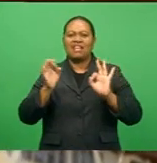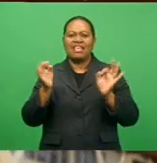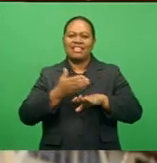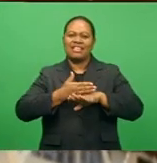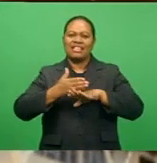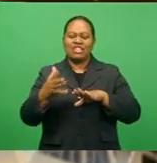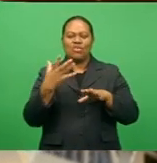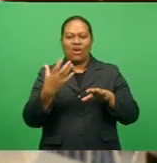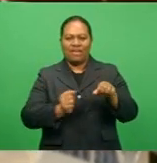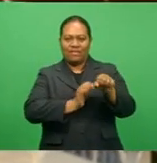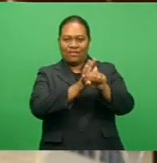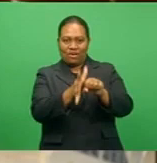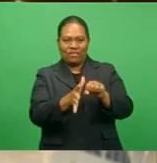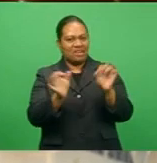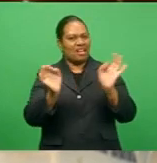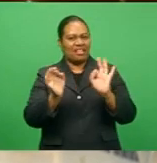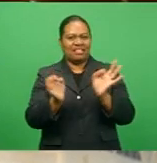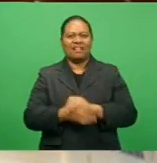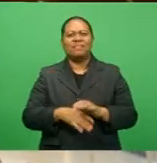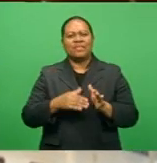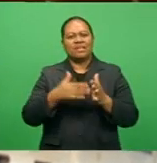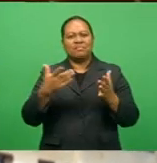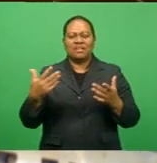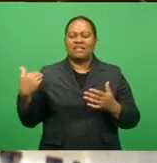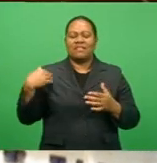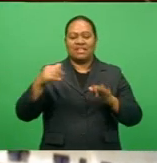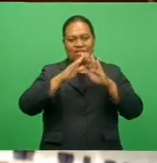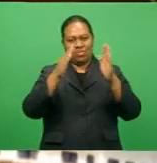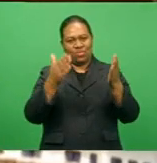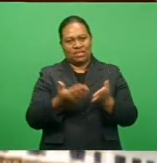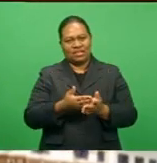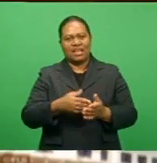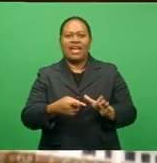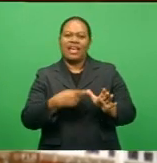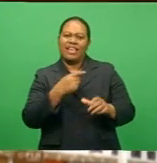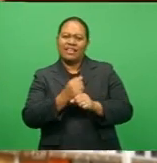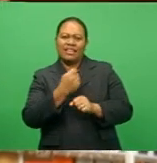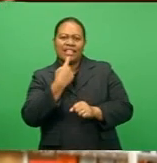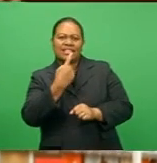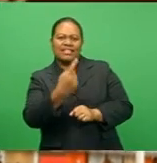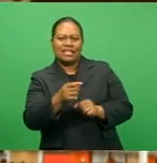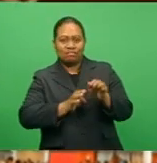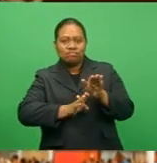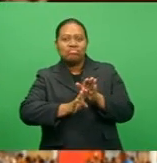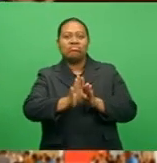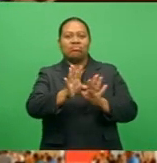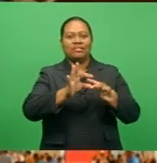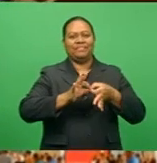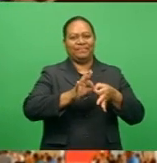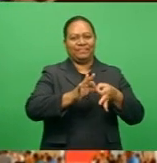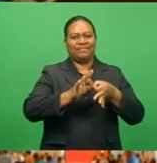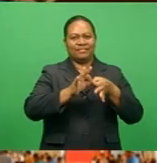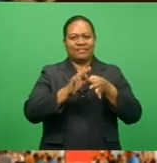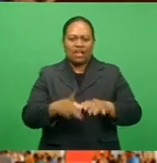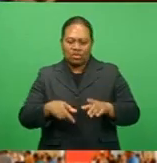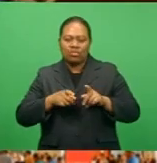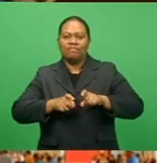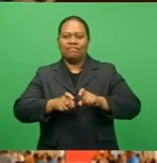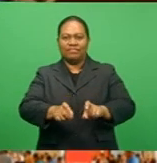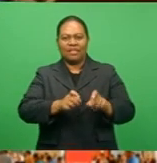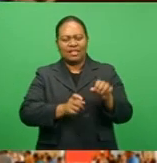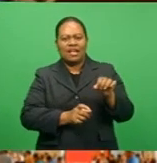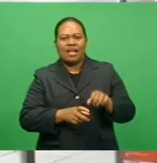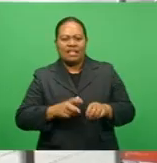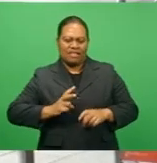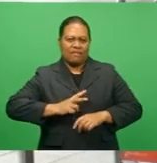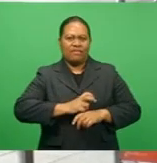coronavirus containment is the most effective in the world. The minister says as development partners see success in containing the virus,